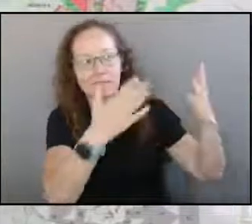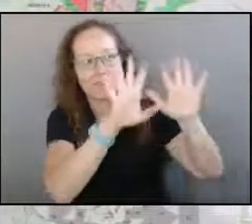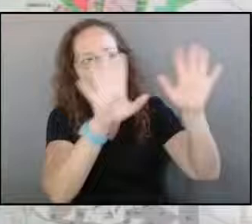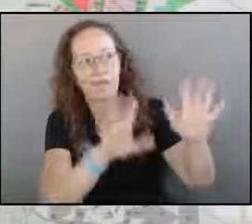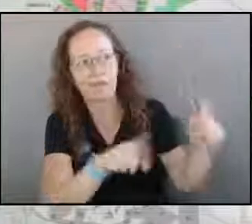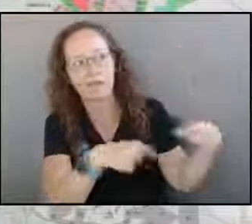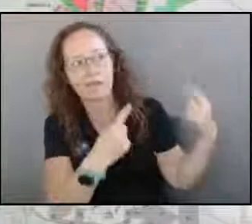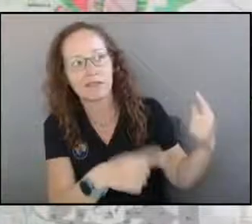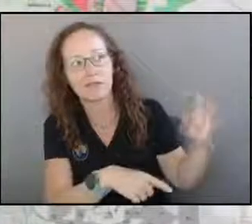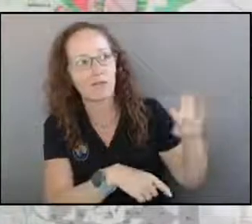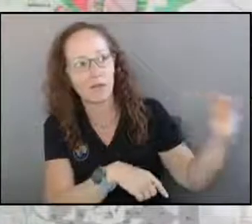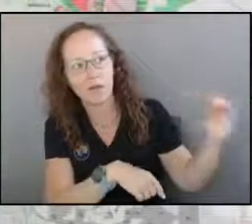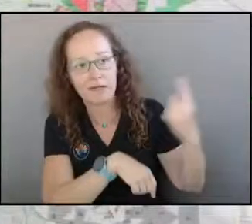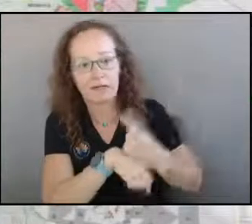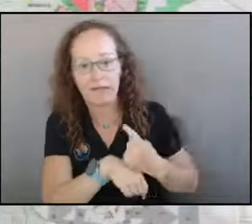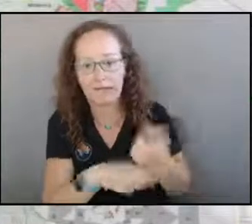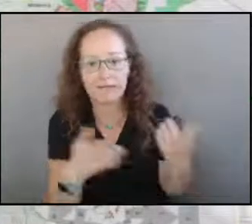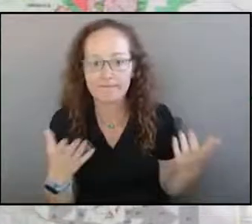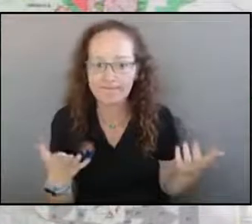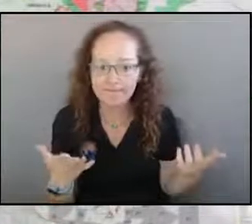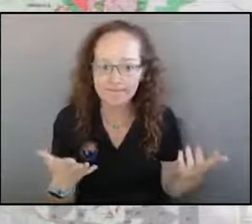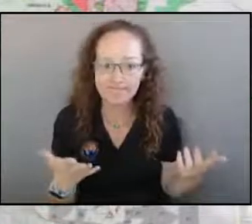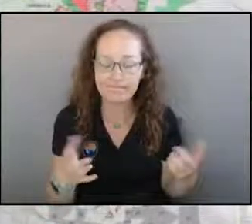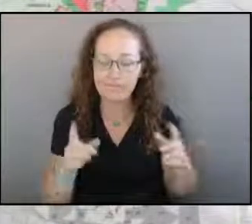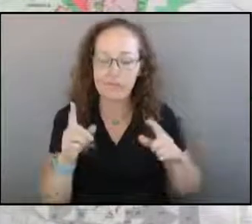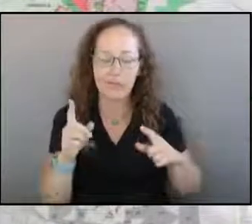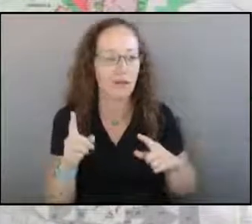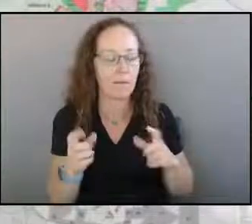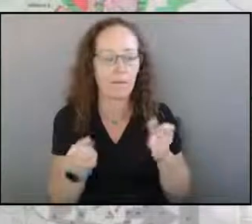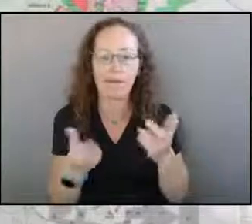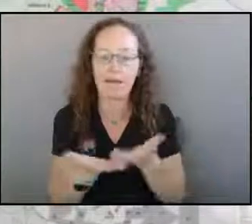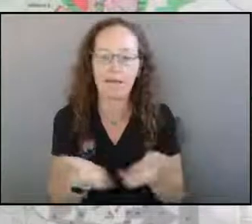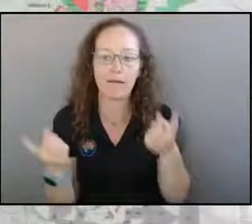that this fire's done a lot of things that I thought it would never do.